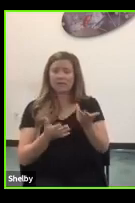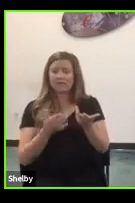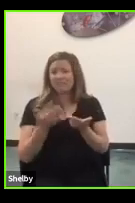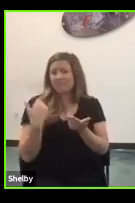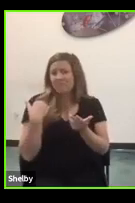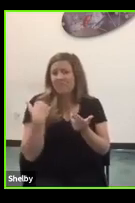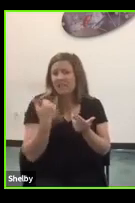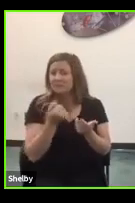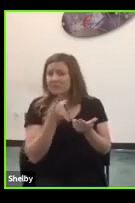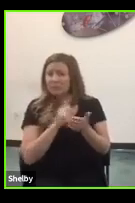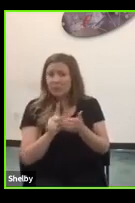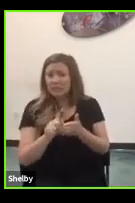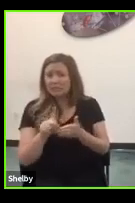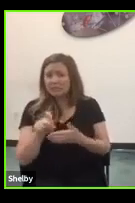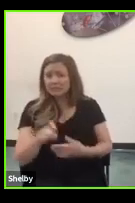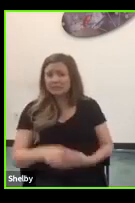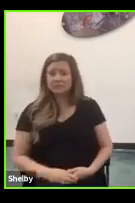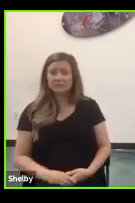in the last couple of weeks?